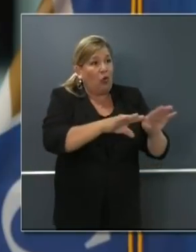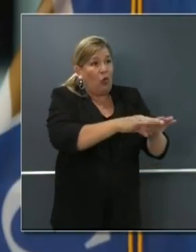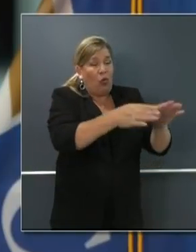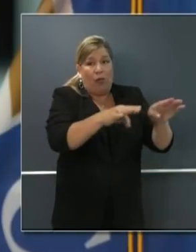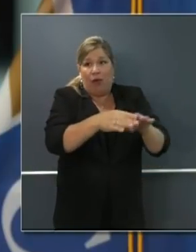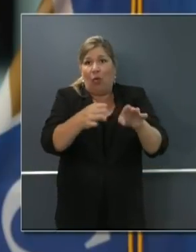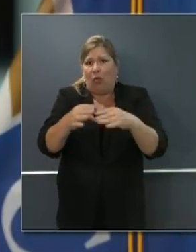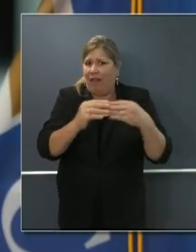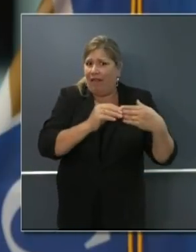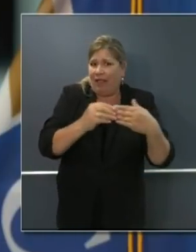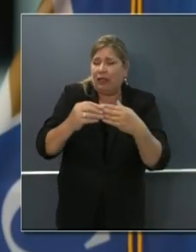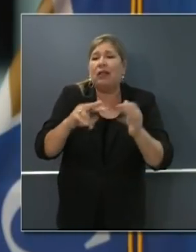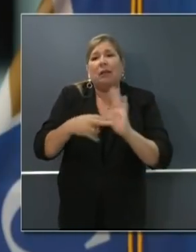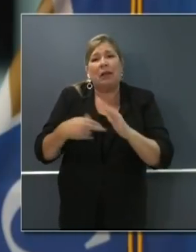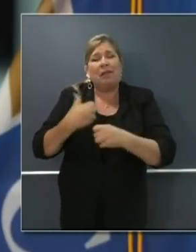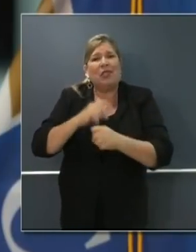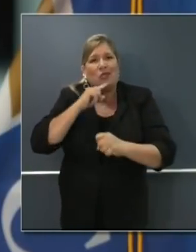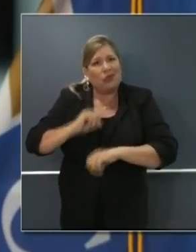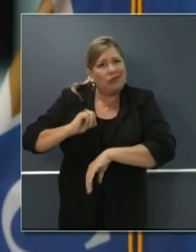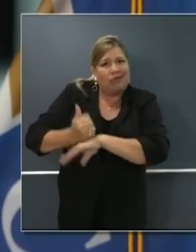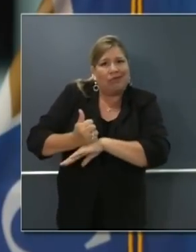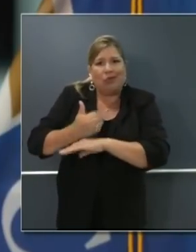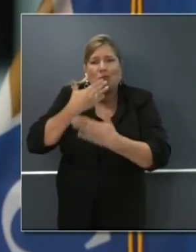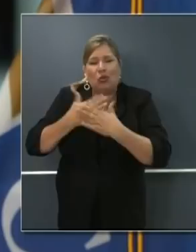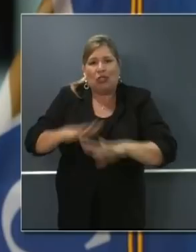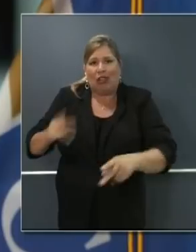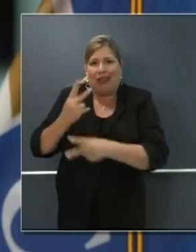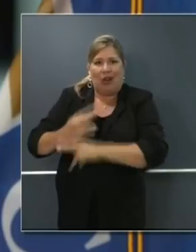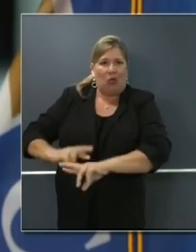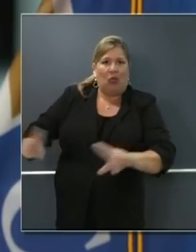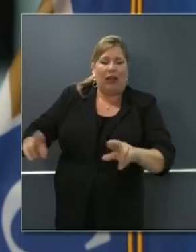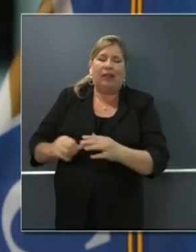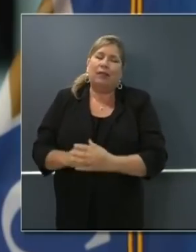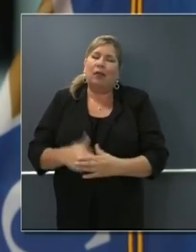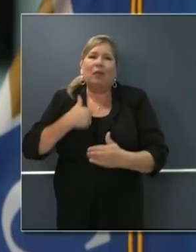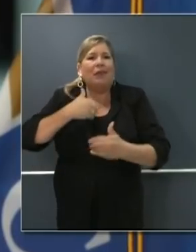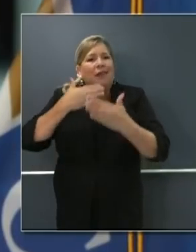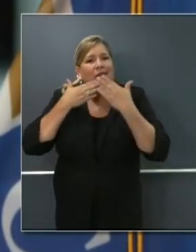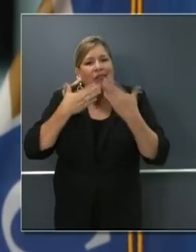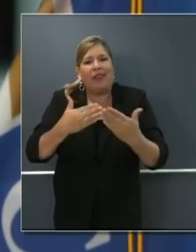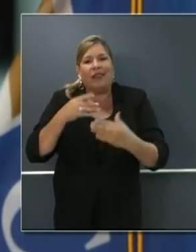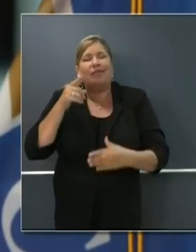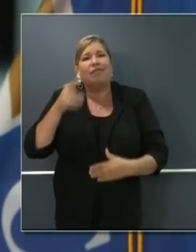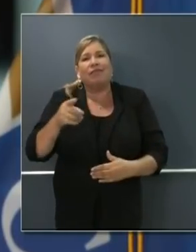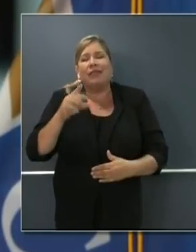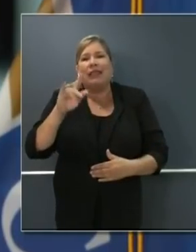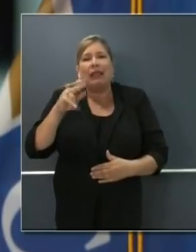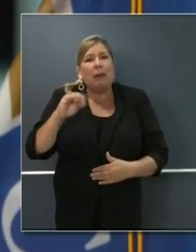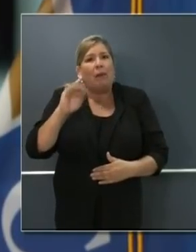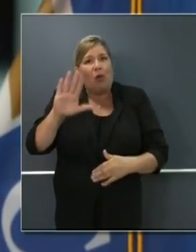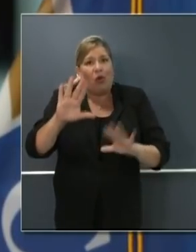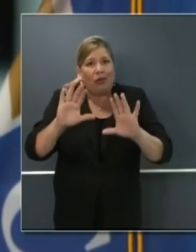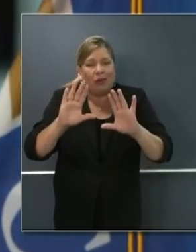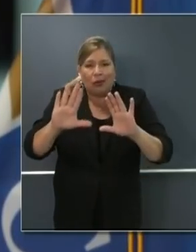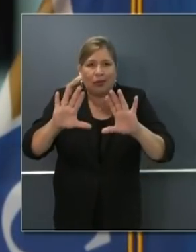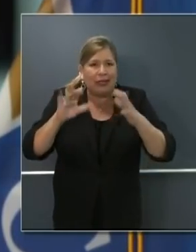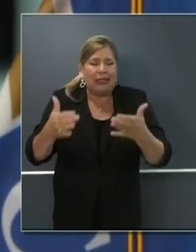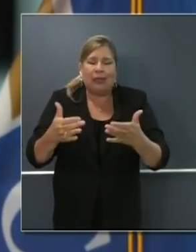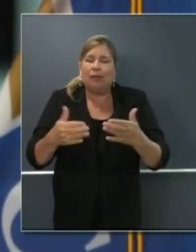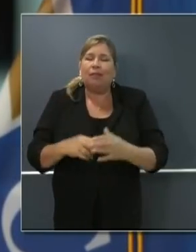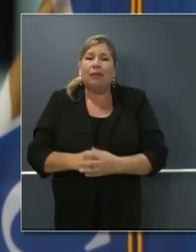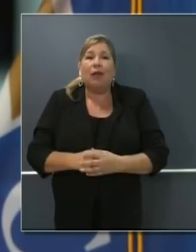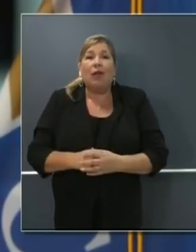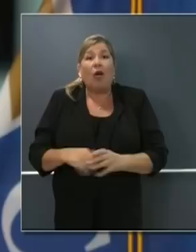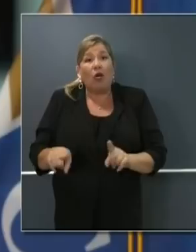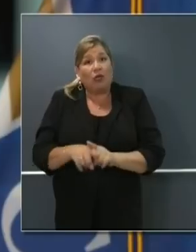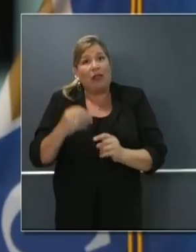of California. So I want to thank her team and all those that were part of this effort. I want you to know that the site is